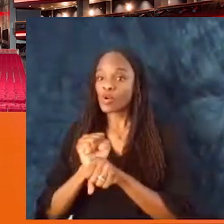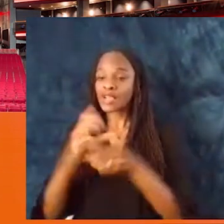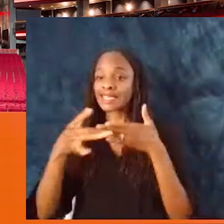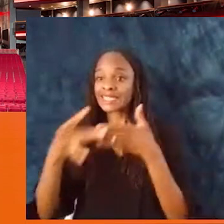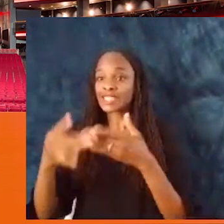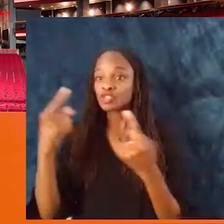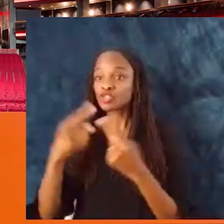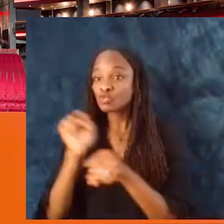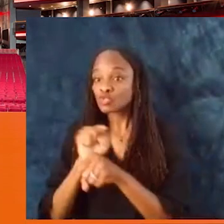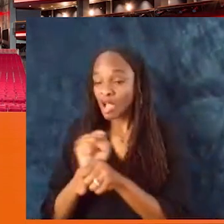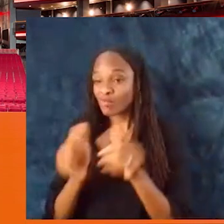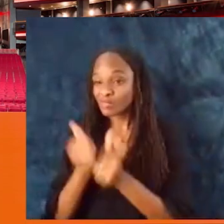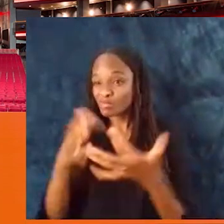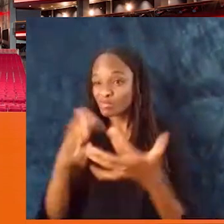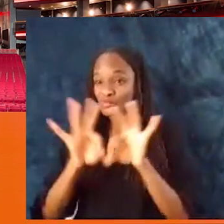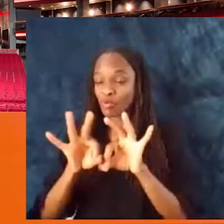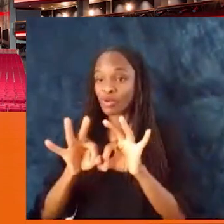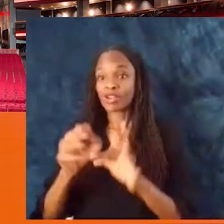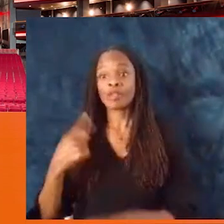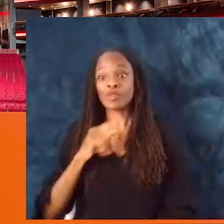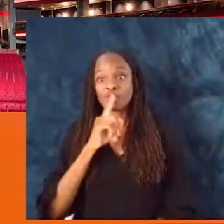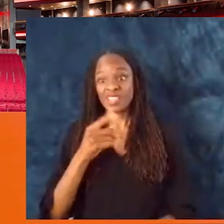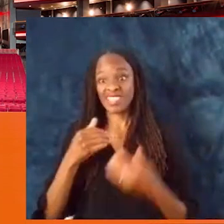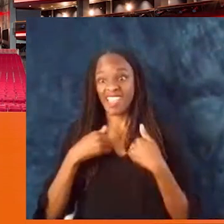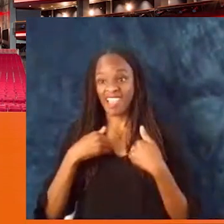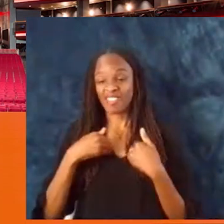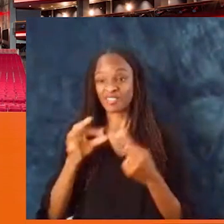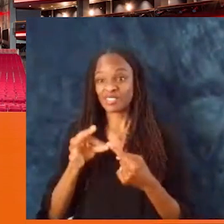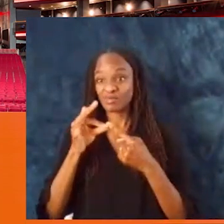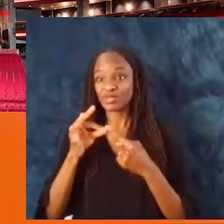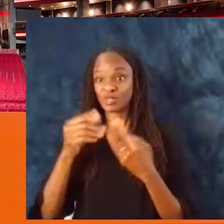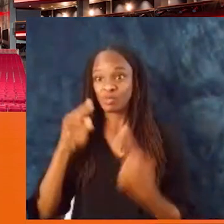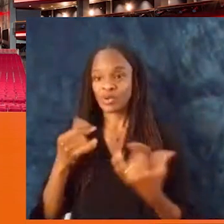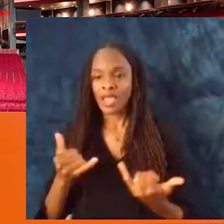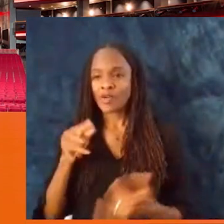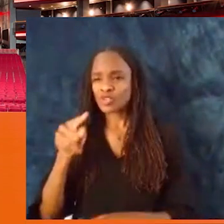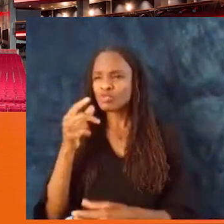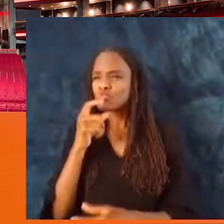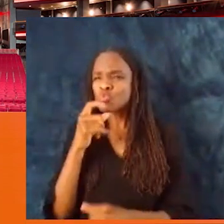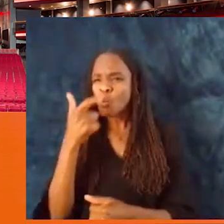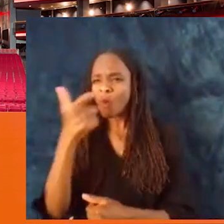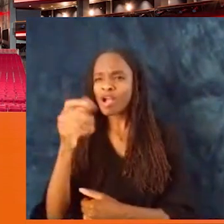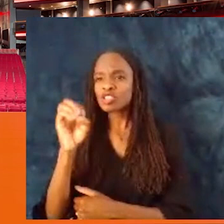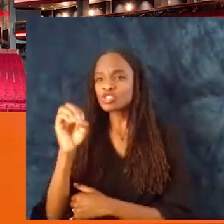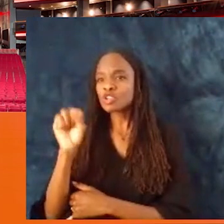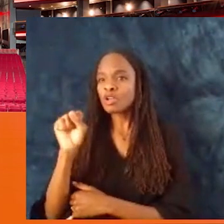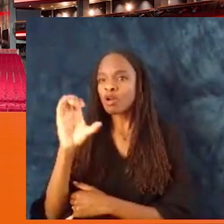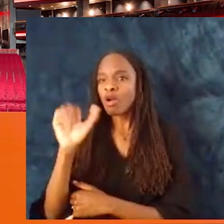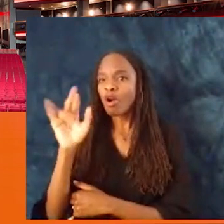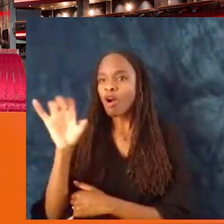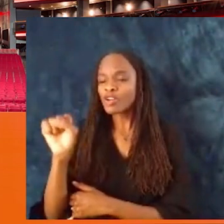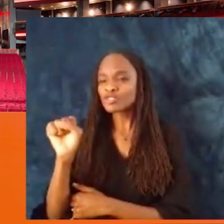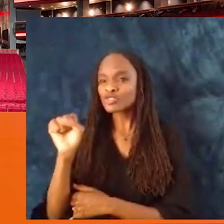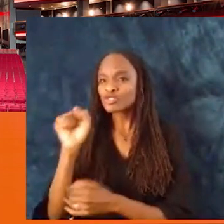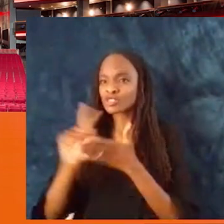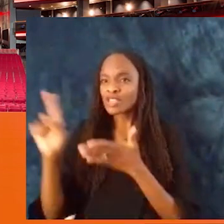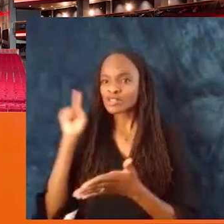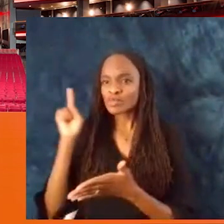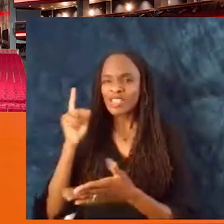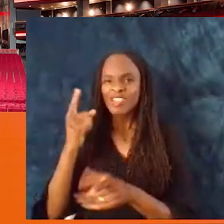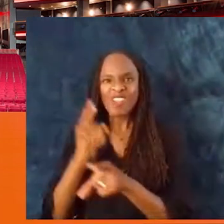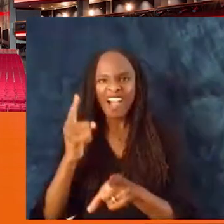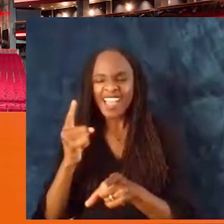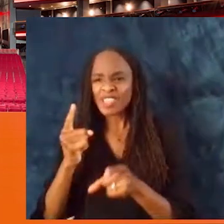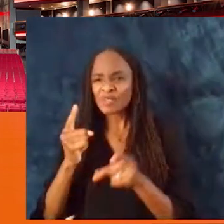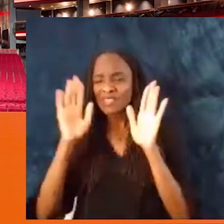And we've reached a tipping point, too. I mean, who watched the Oscars last week, right? I mean, how amazing was it seeing Marley